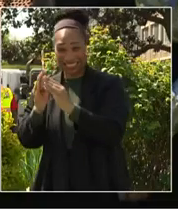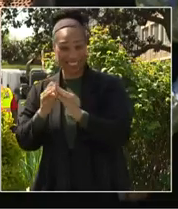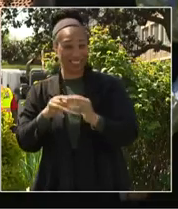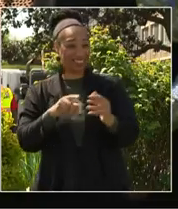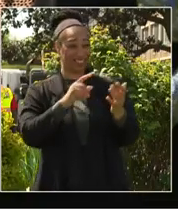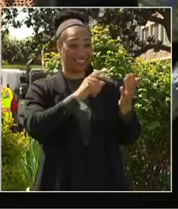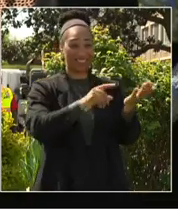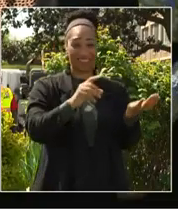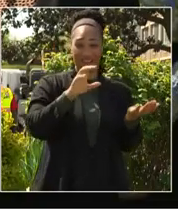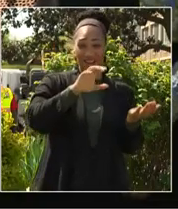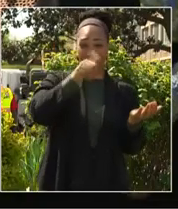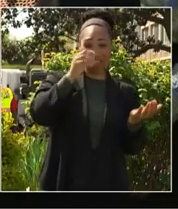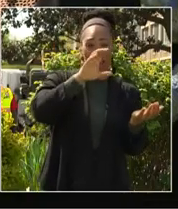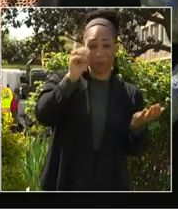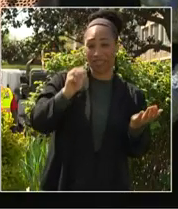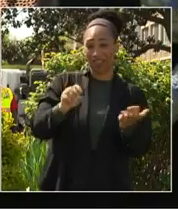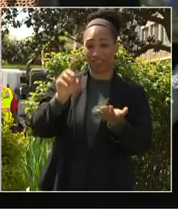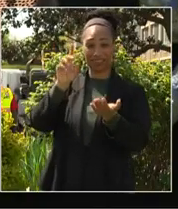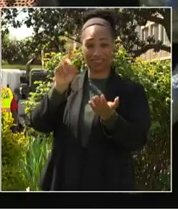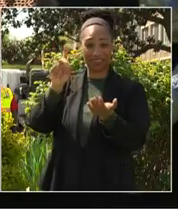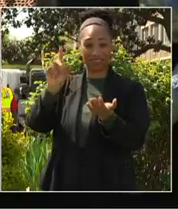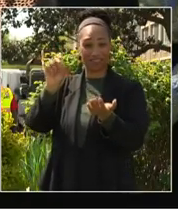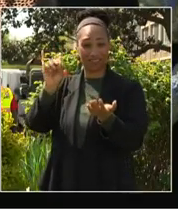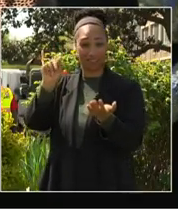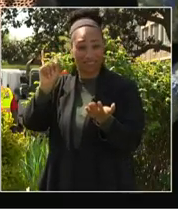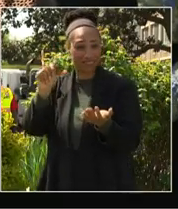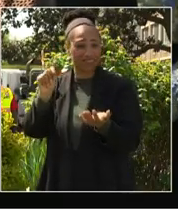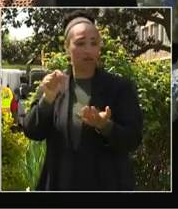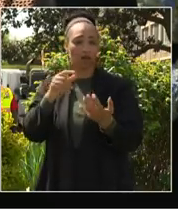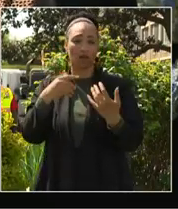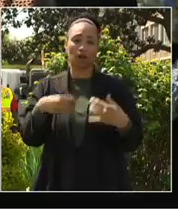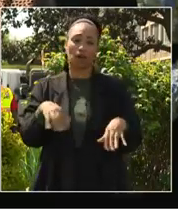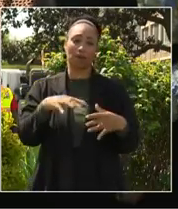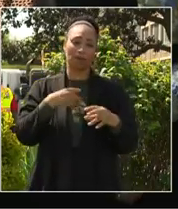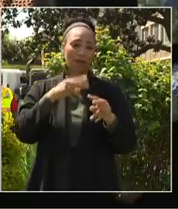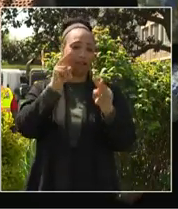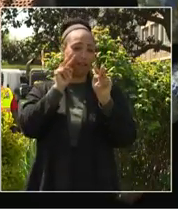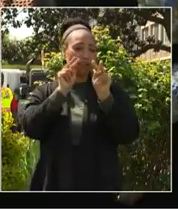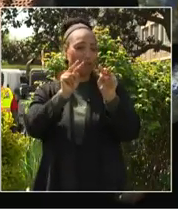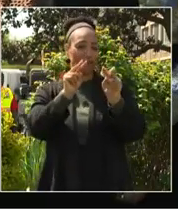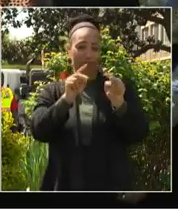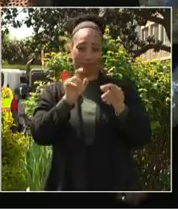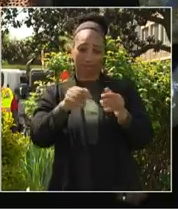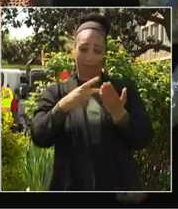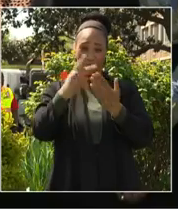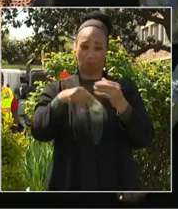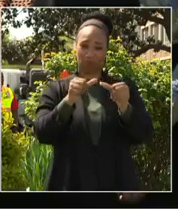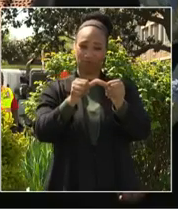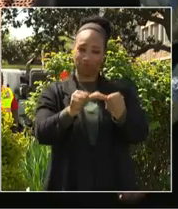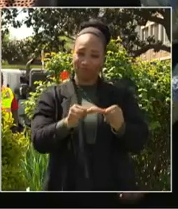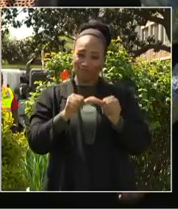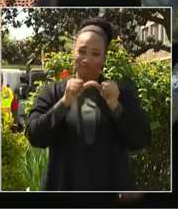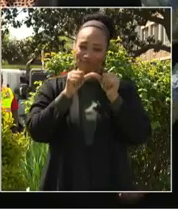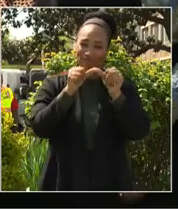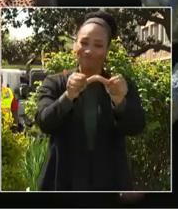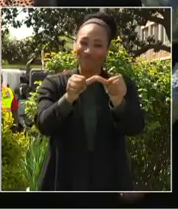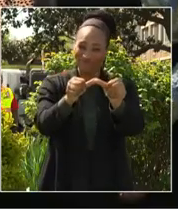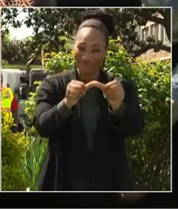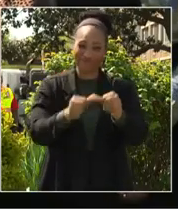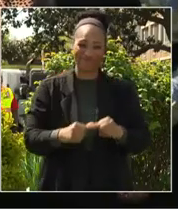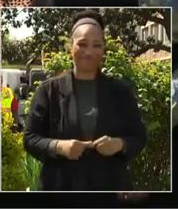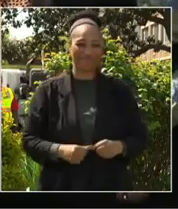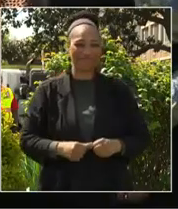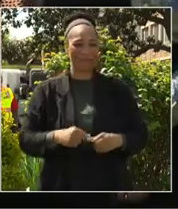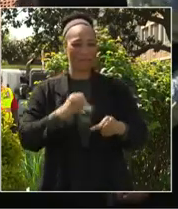and utilizing processes like these that will allow us to get infrastructure efficiently upgraded within the district.